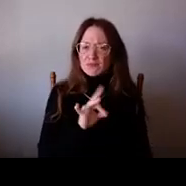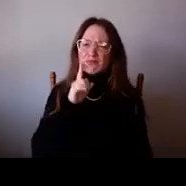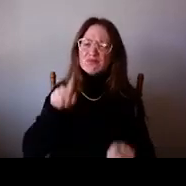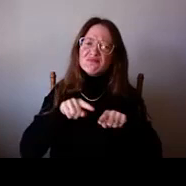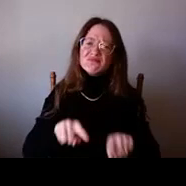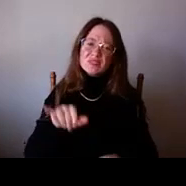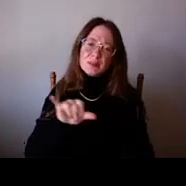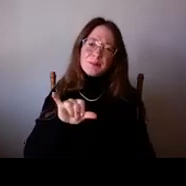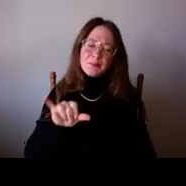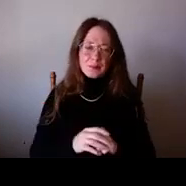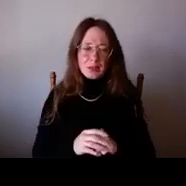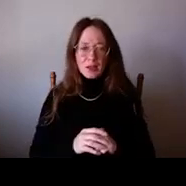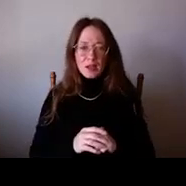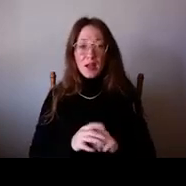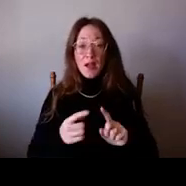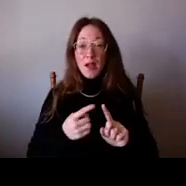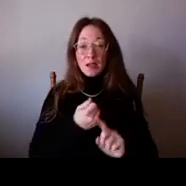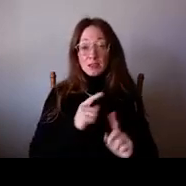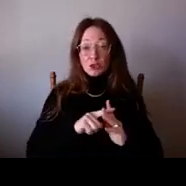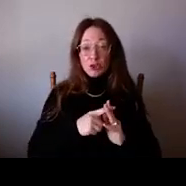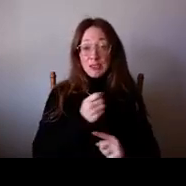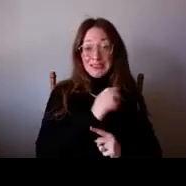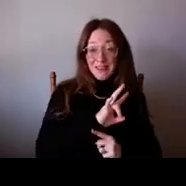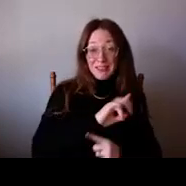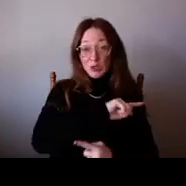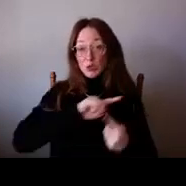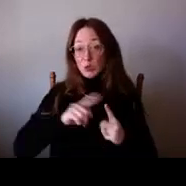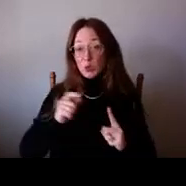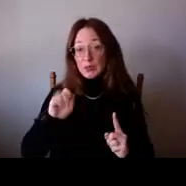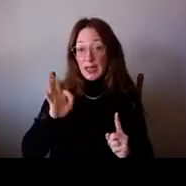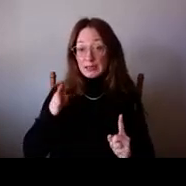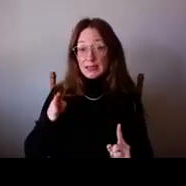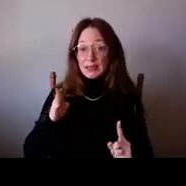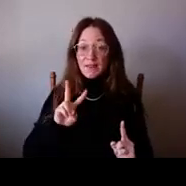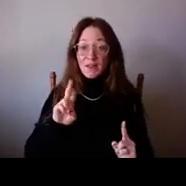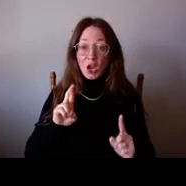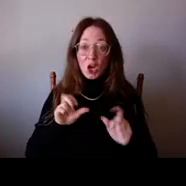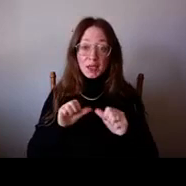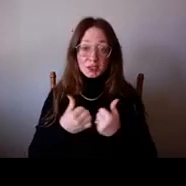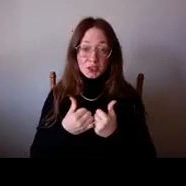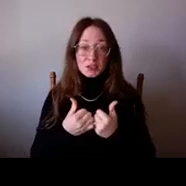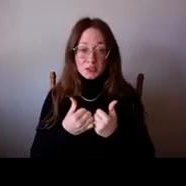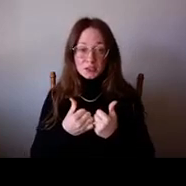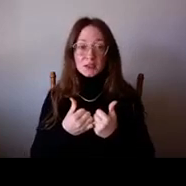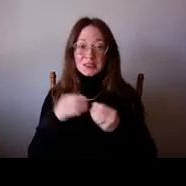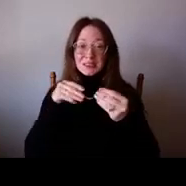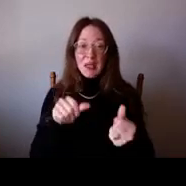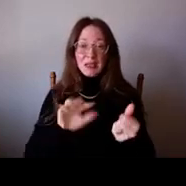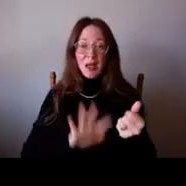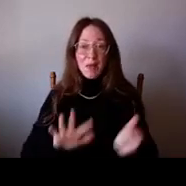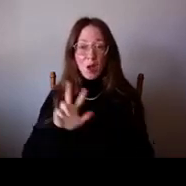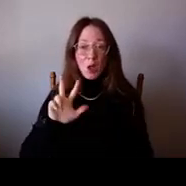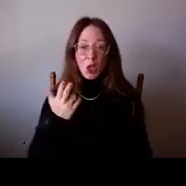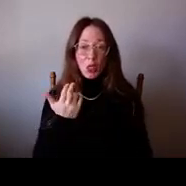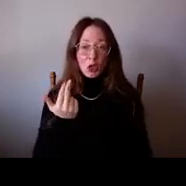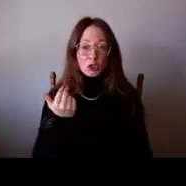From program year 17 to 19, VR agencies are spending about 13%